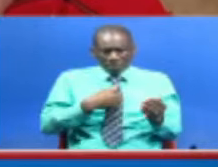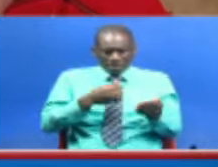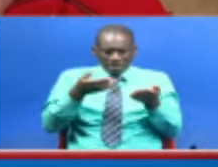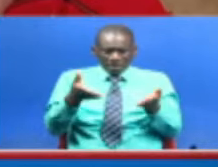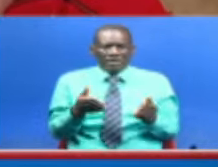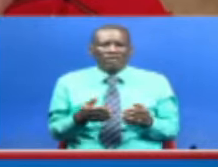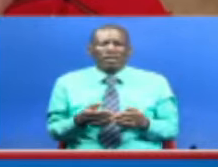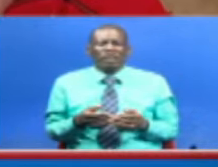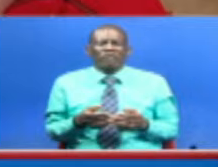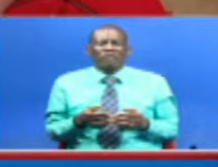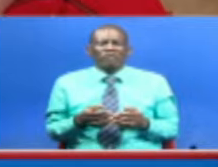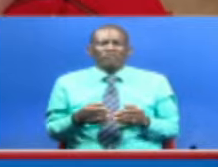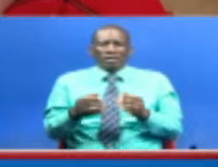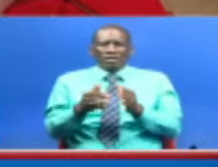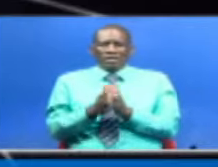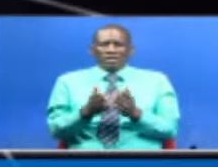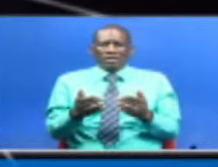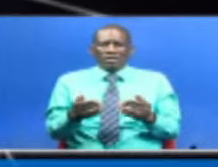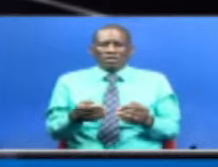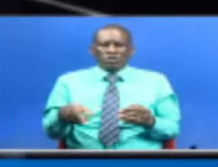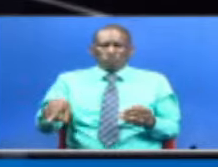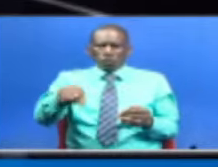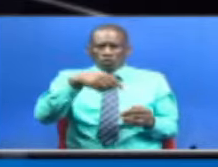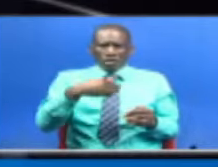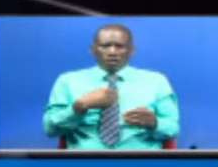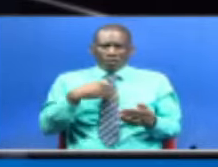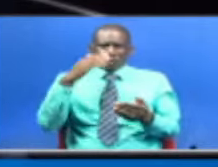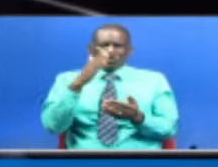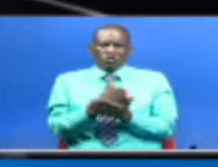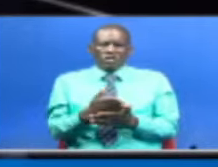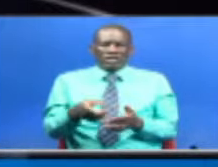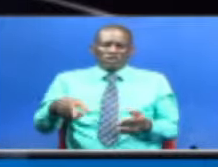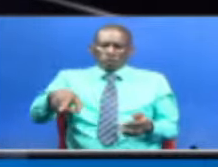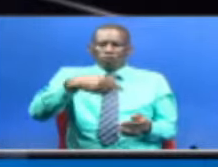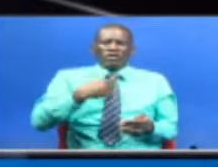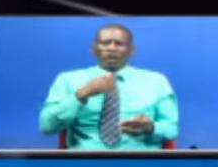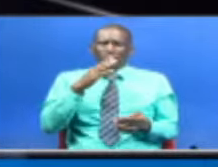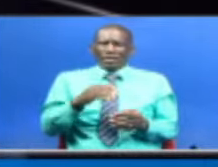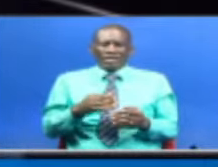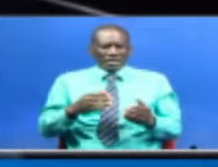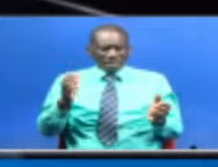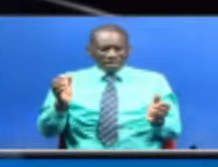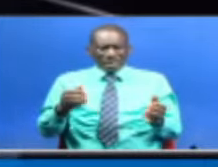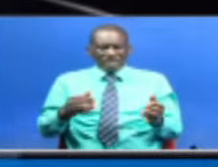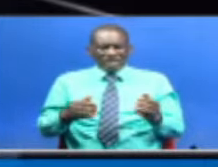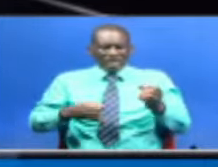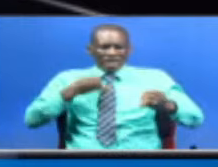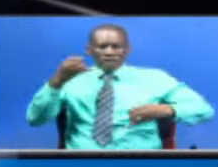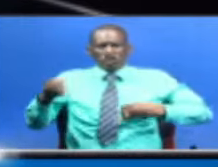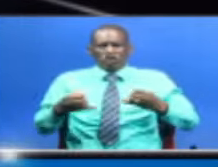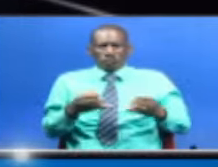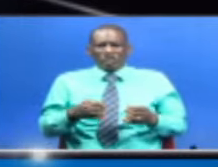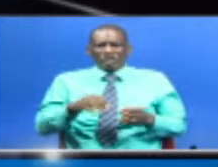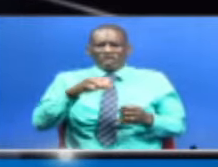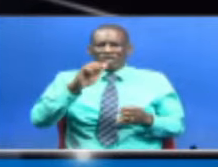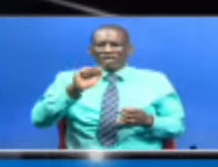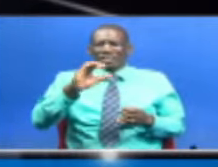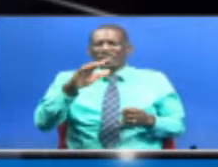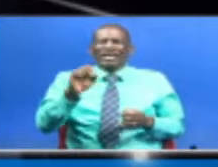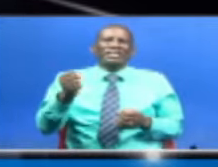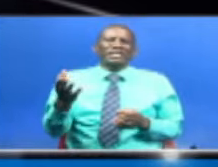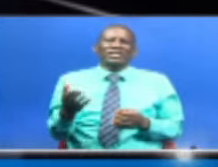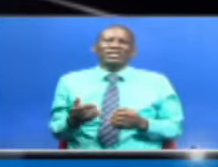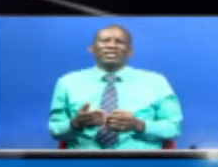And we've been really admiring the wonderful hosting of the ACS. I think in